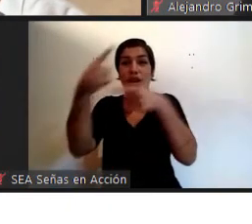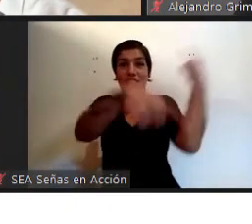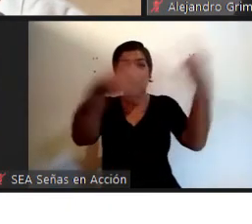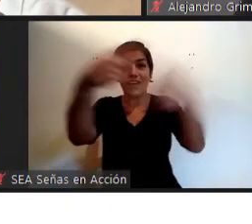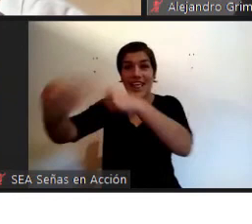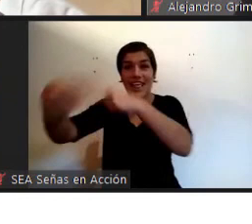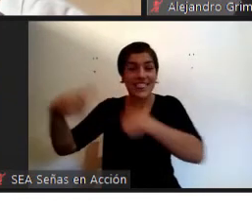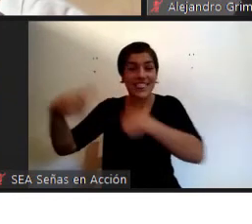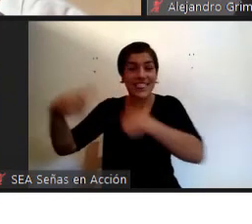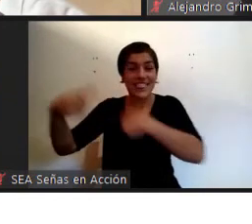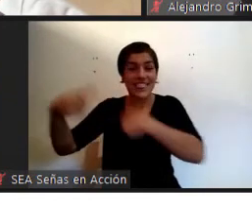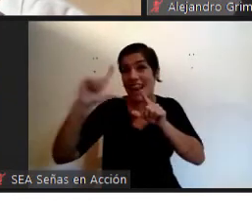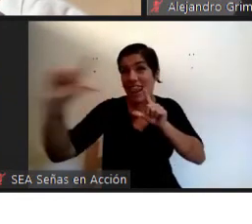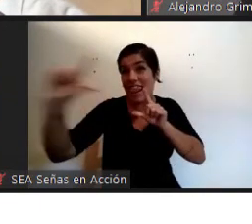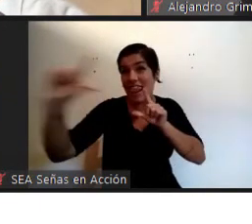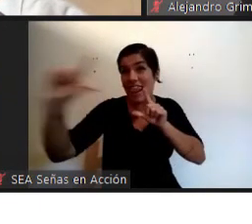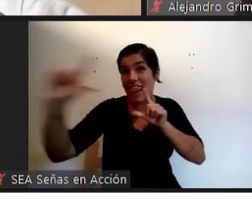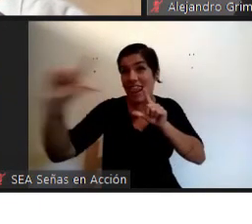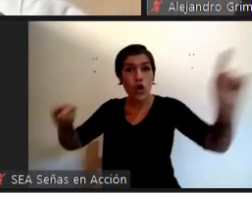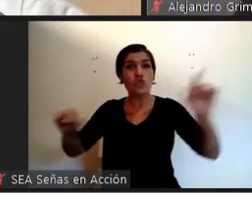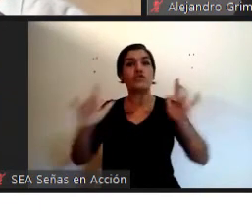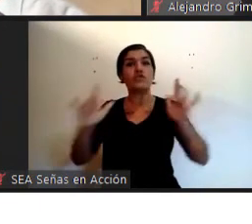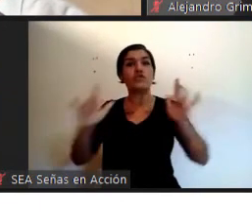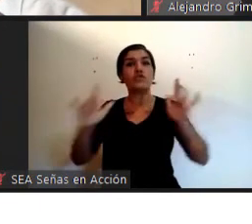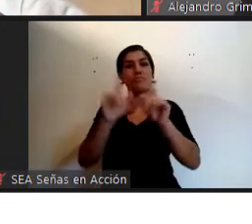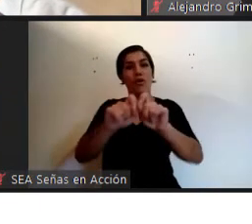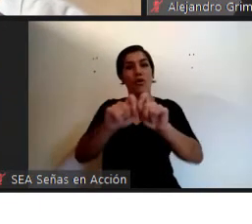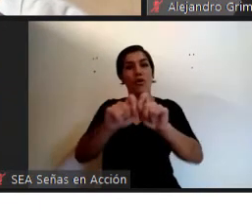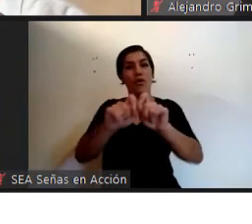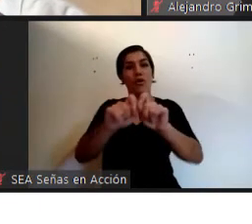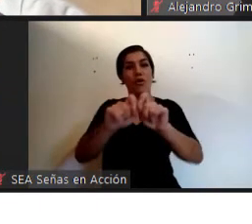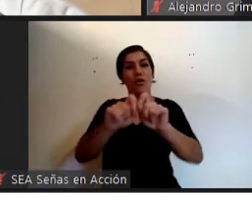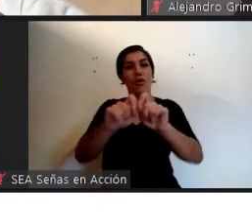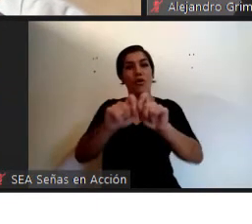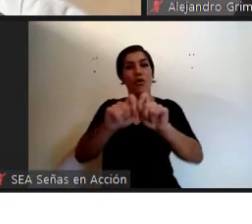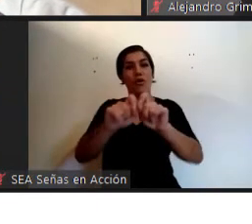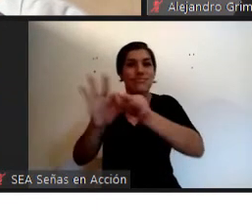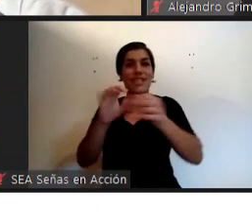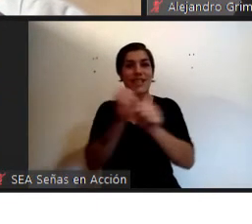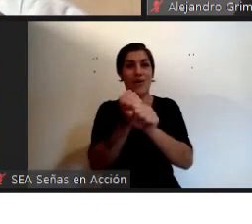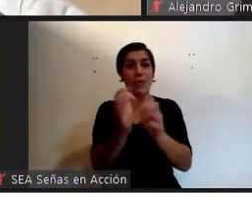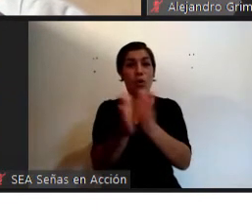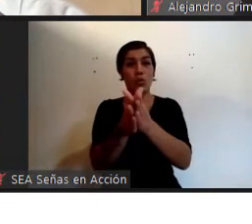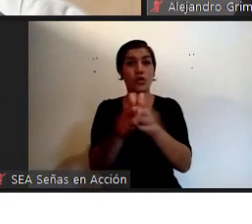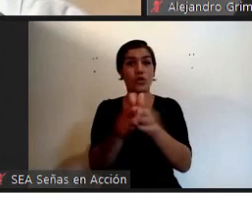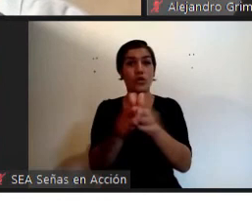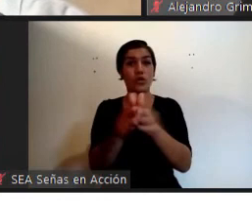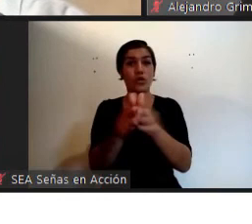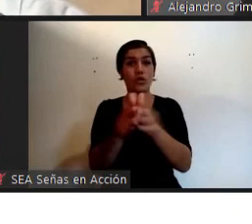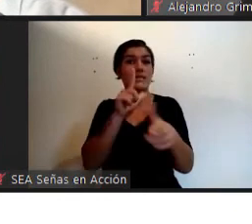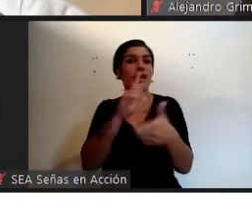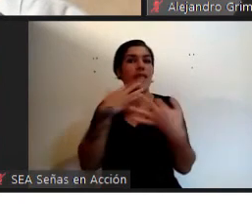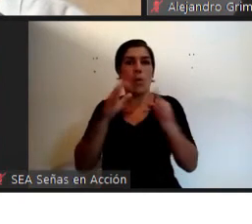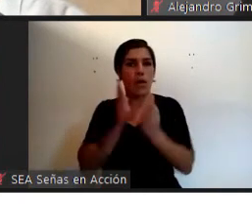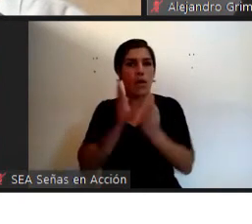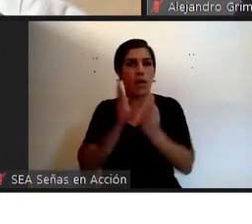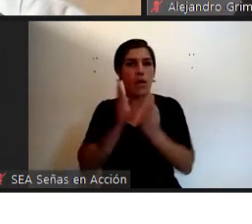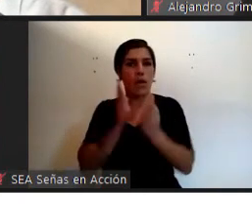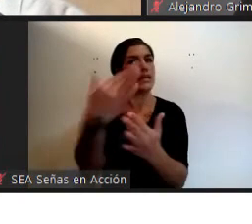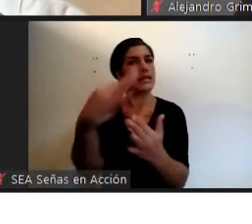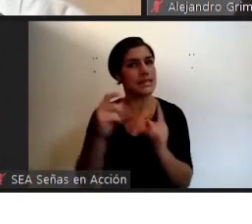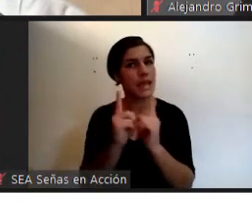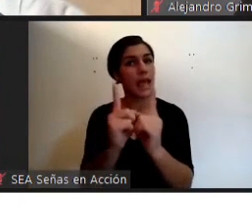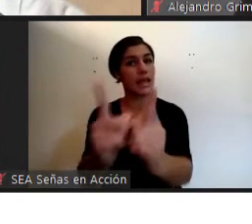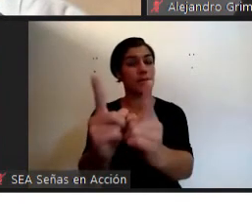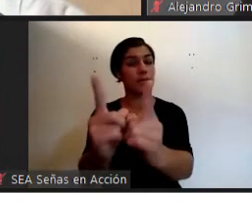has come to stay for good. And I believe that the moment we are living through right now has something very positive to